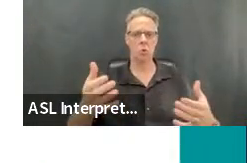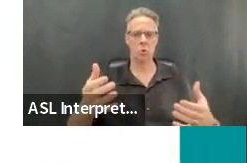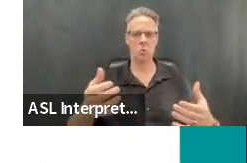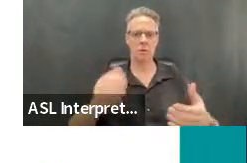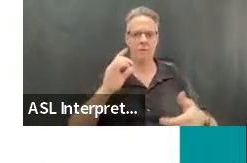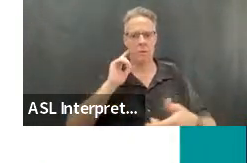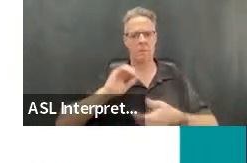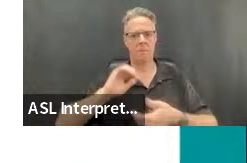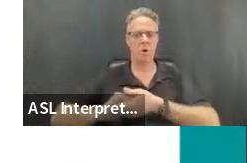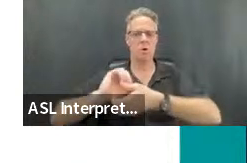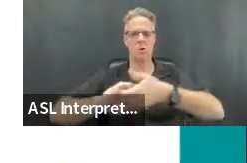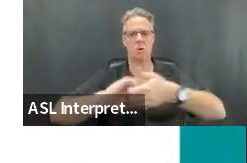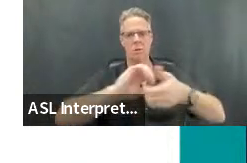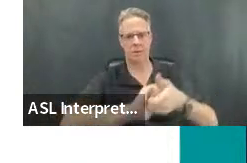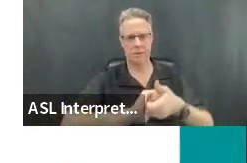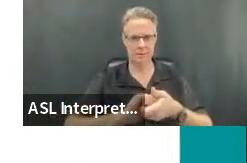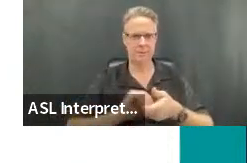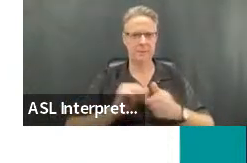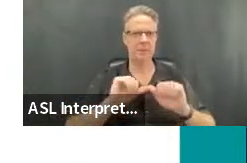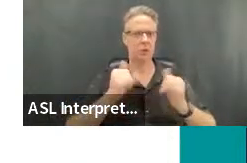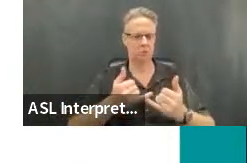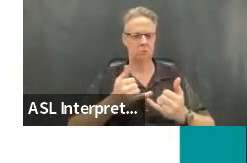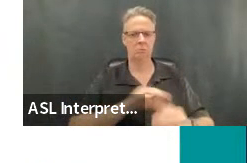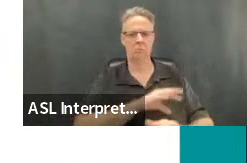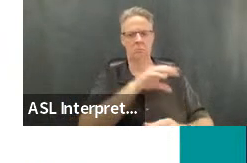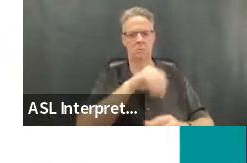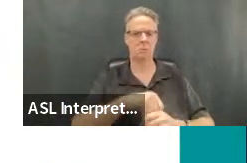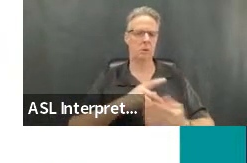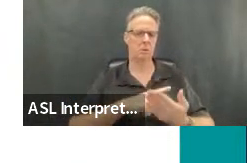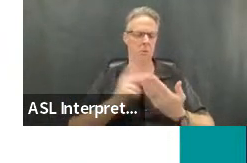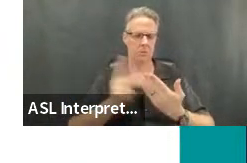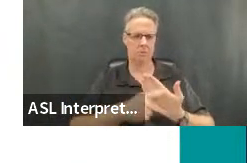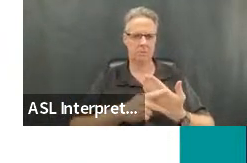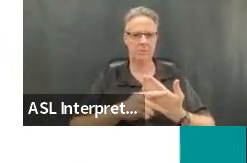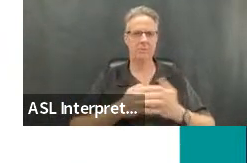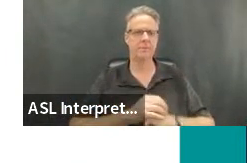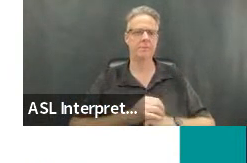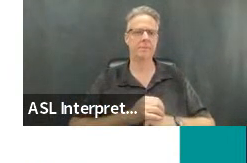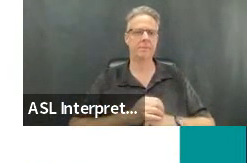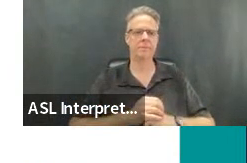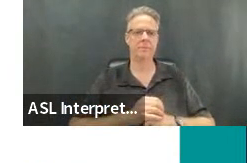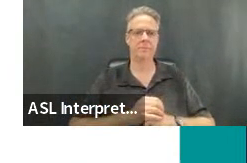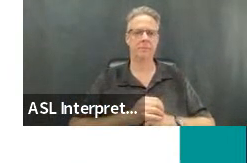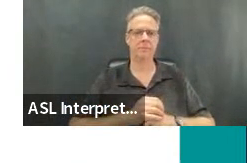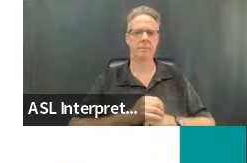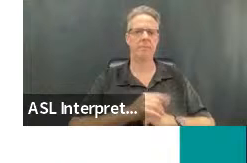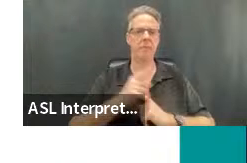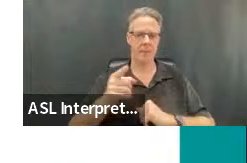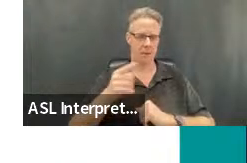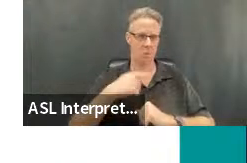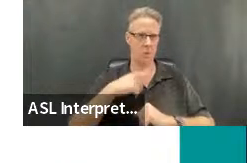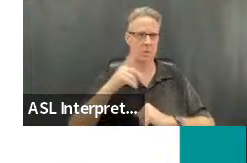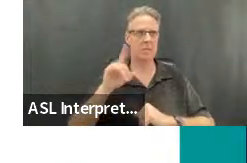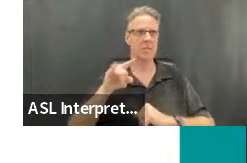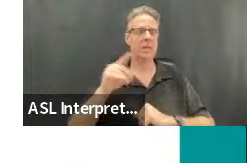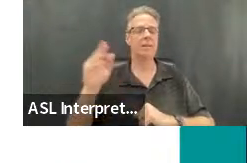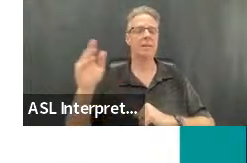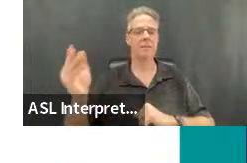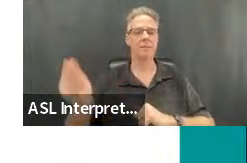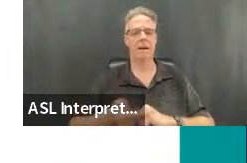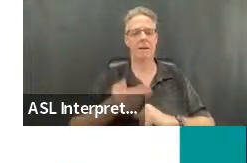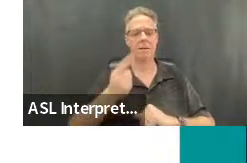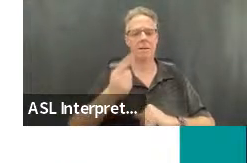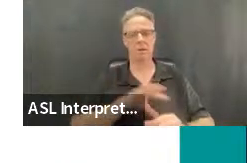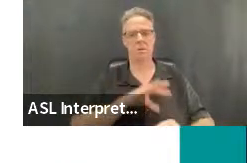partner agencies that are part of the program. They have been invited to participate. At